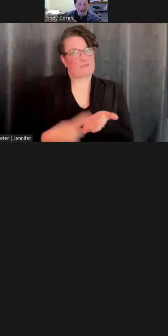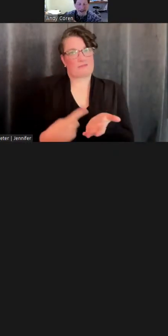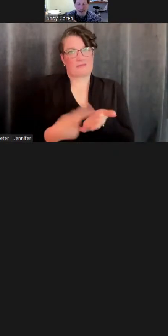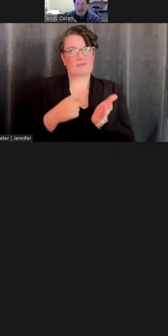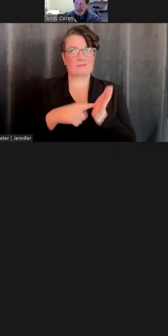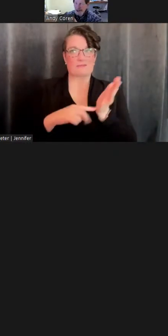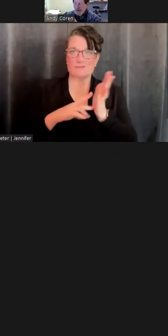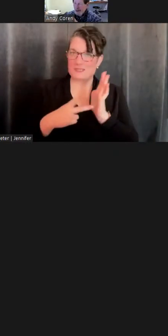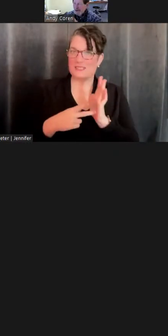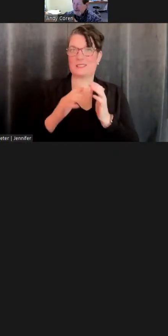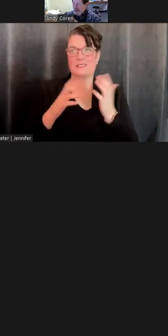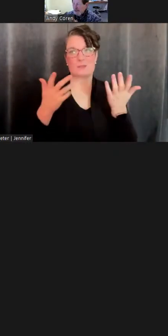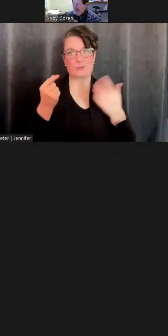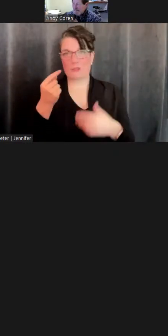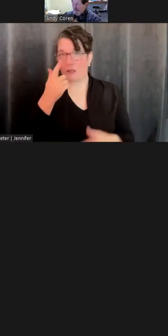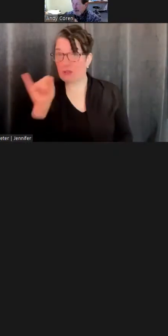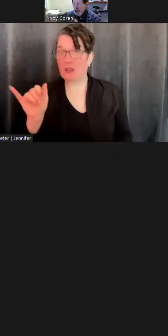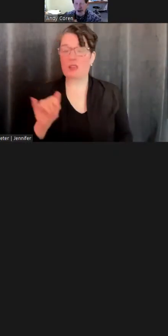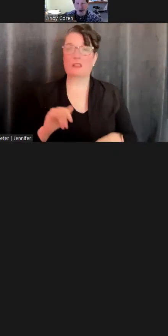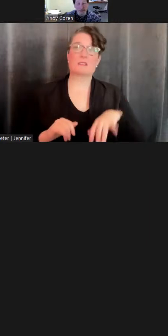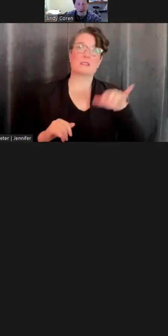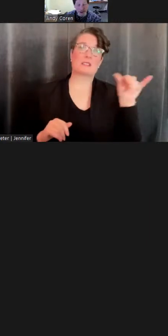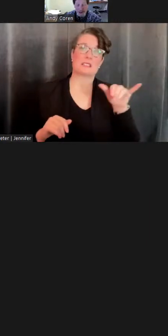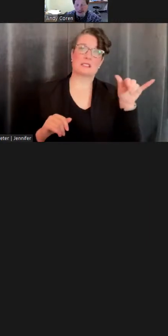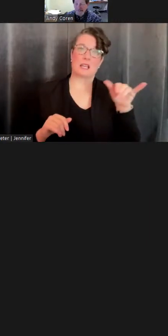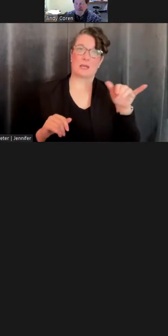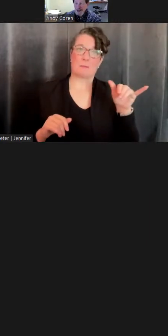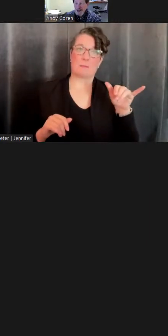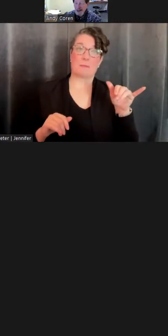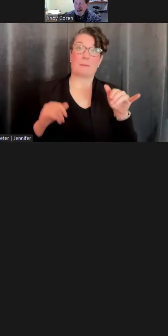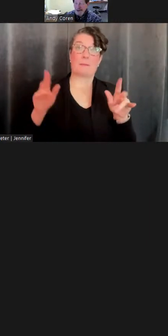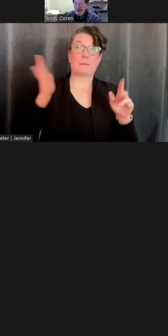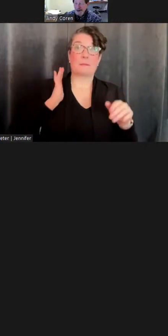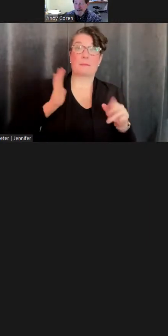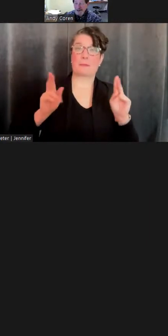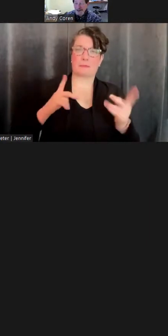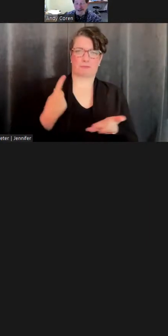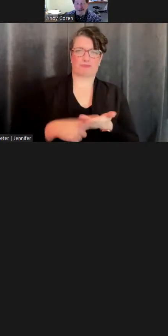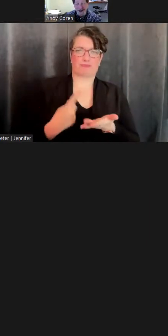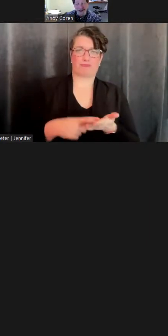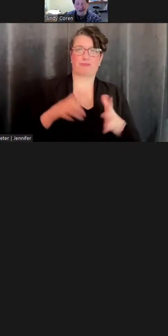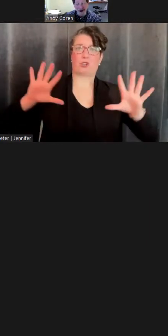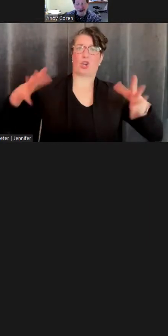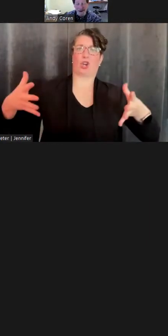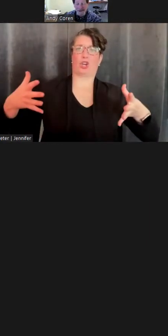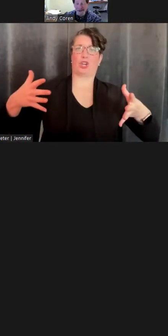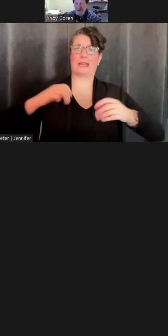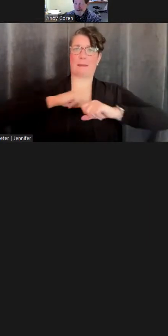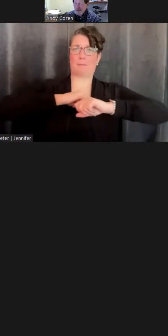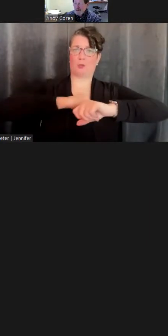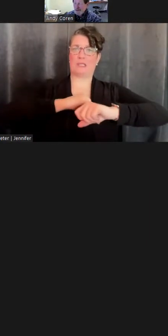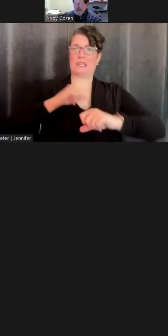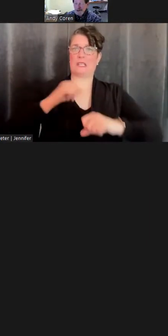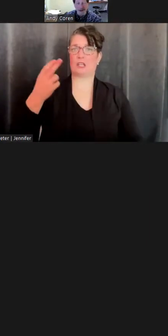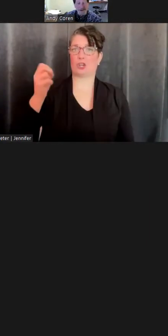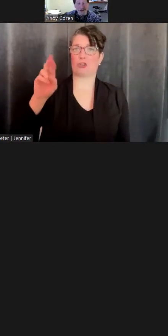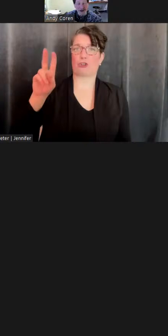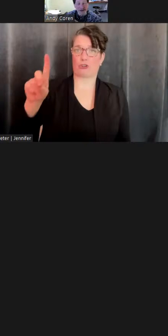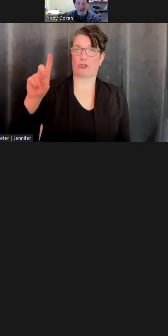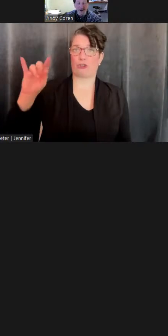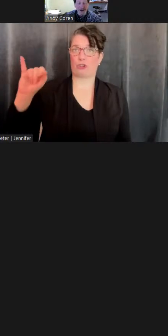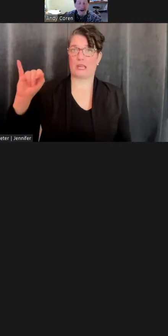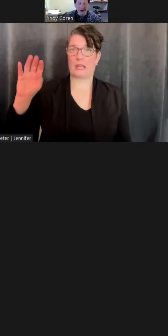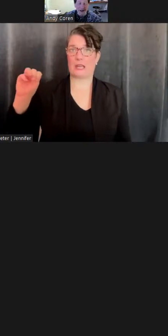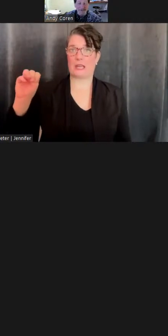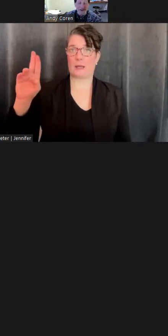lot of discussion about herd immunity. And it's nice to talk about them, but when push comes to